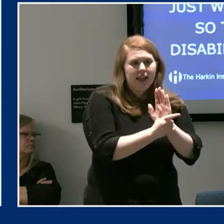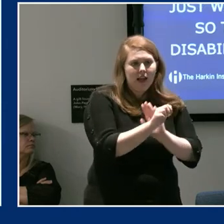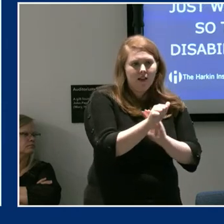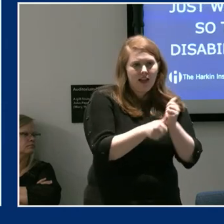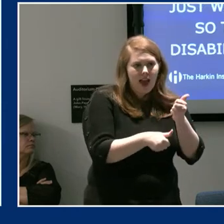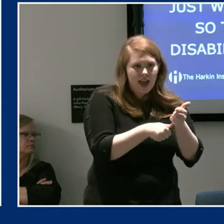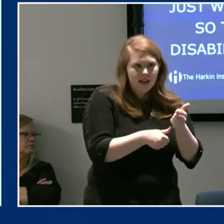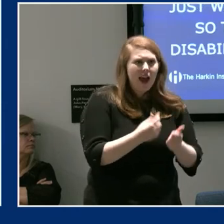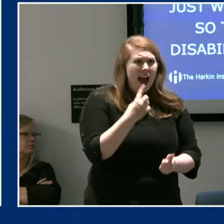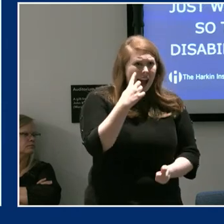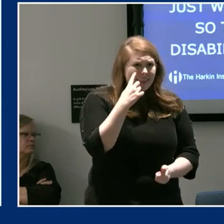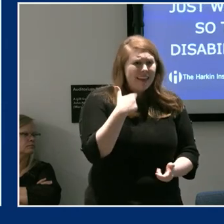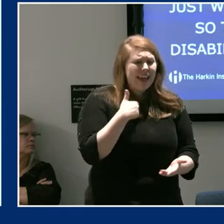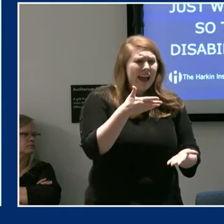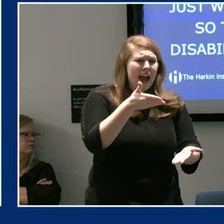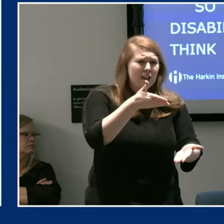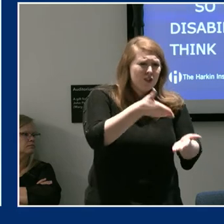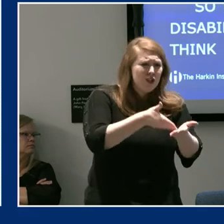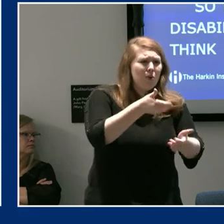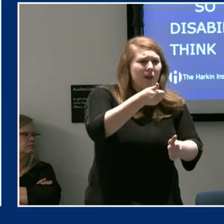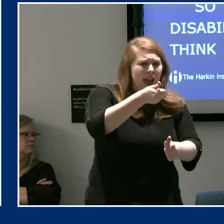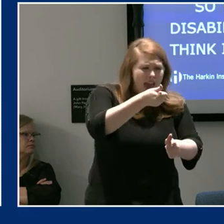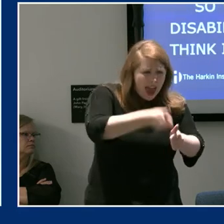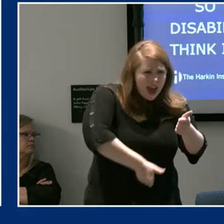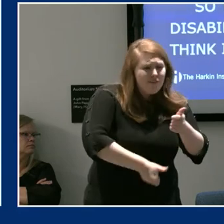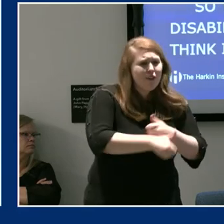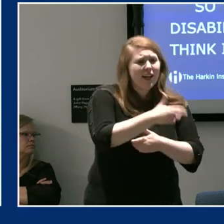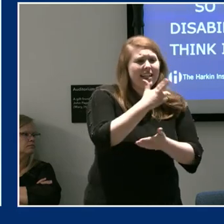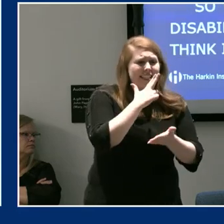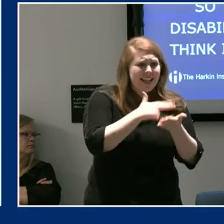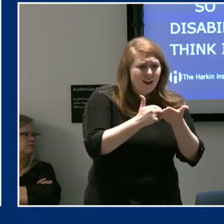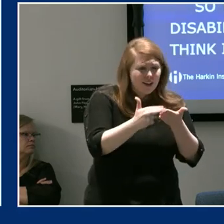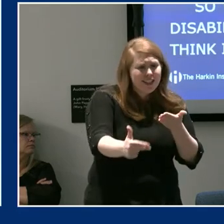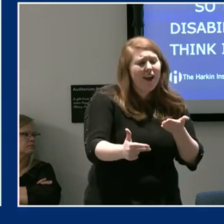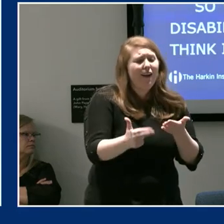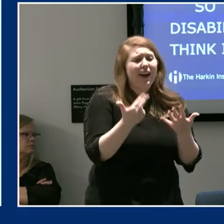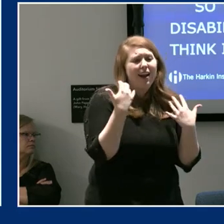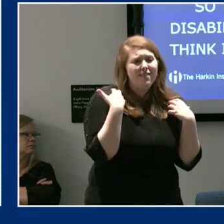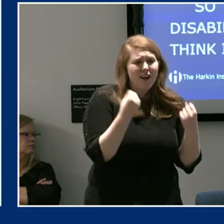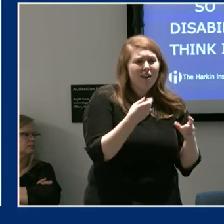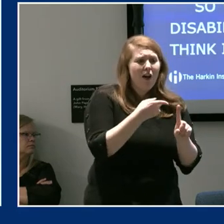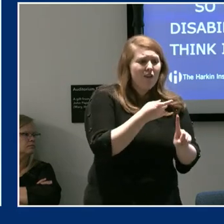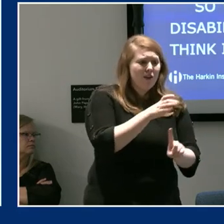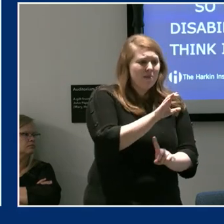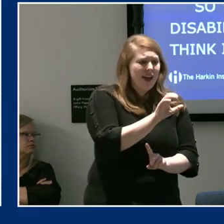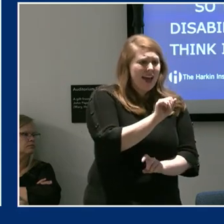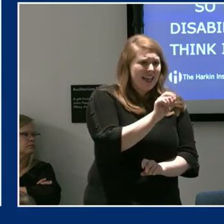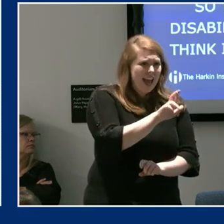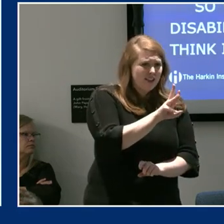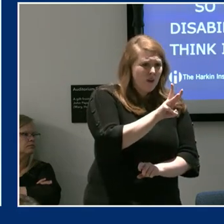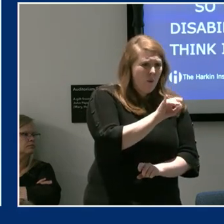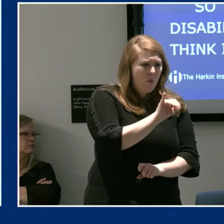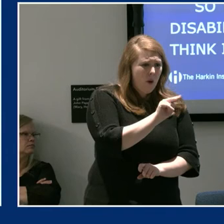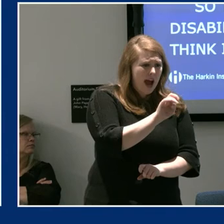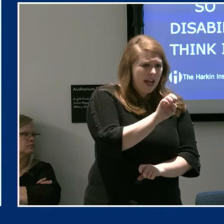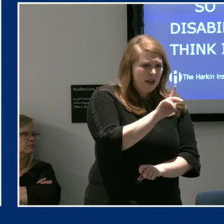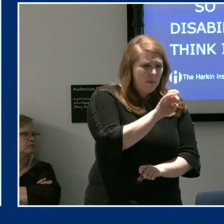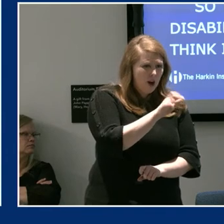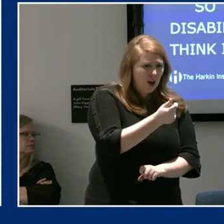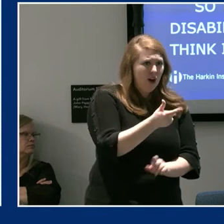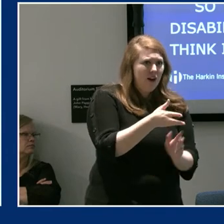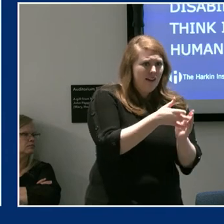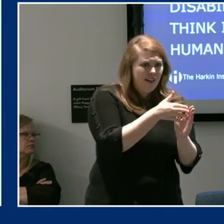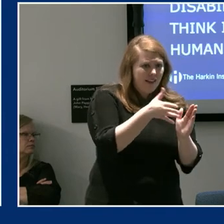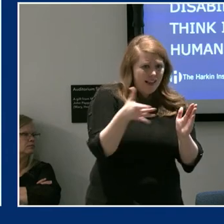every Secretary of Health and Human Services from Casper Weinberger through whoever the last